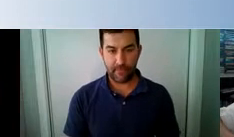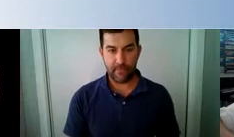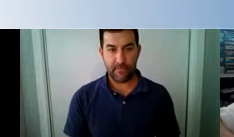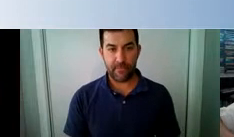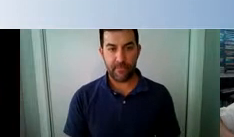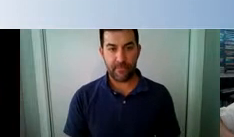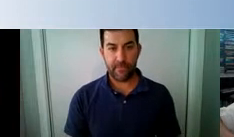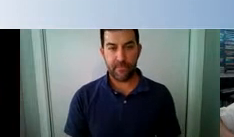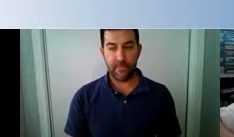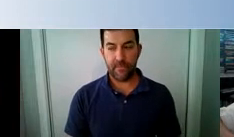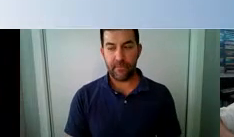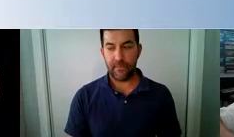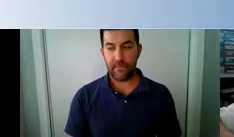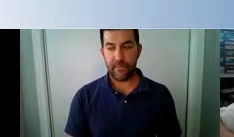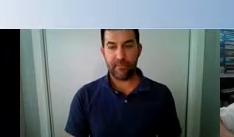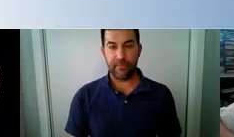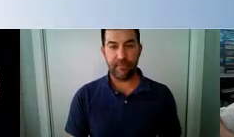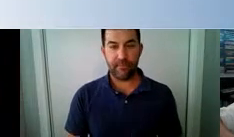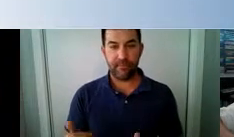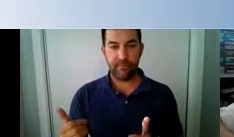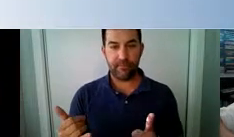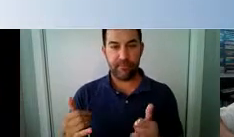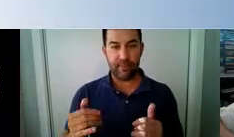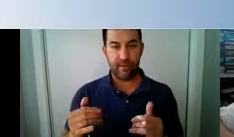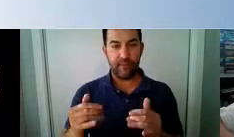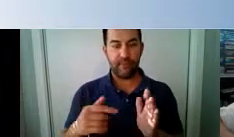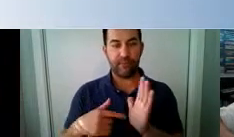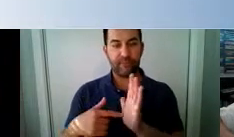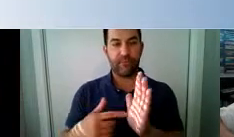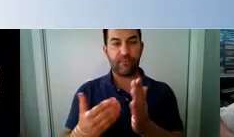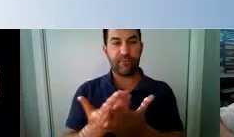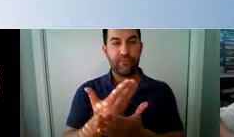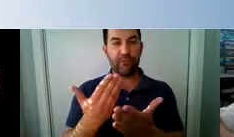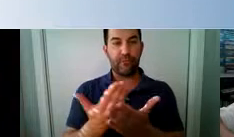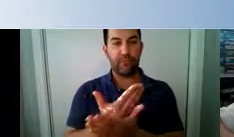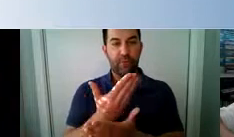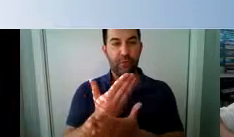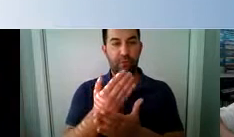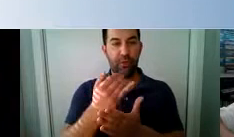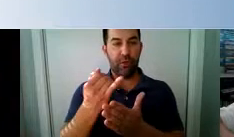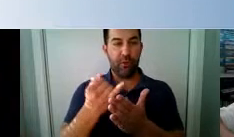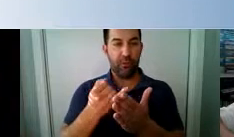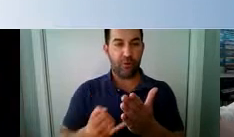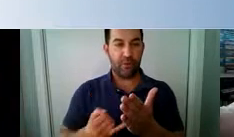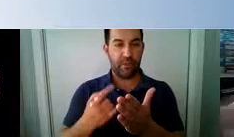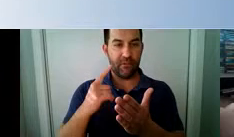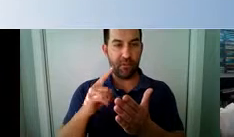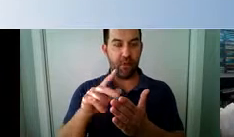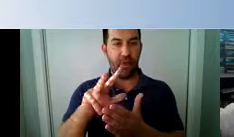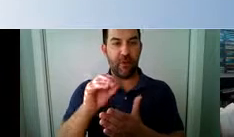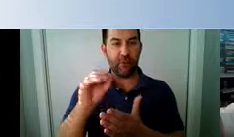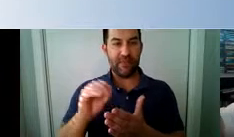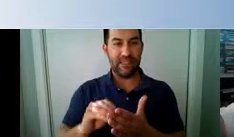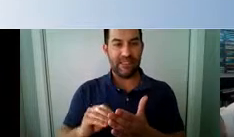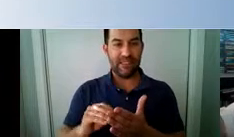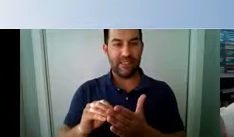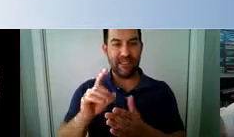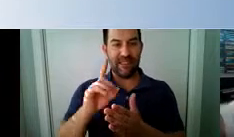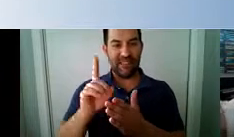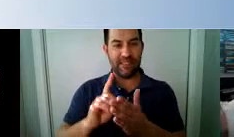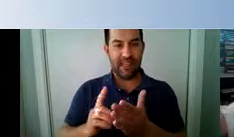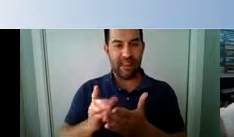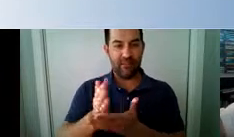So now we're going to move into the new drawings. So what we're showing are new drawings at the 30% design phase. This